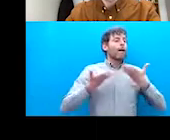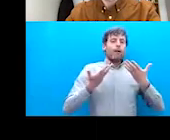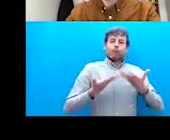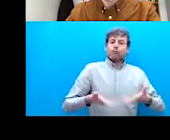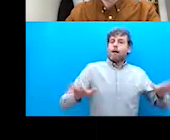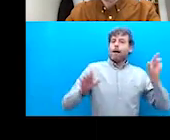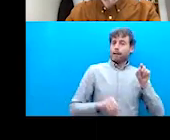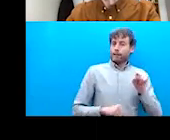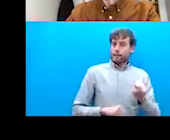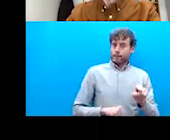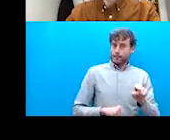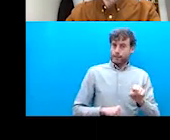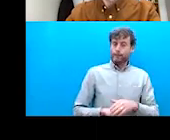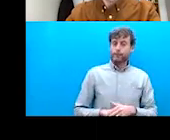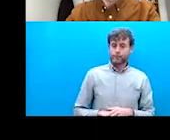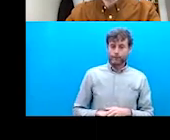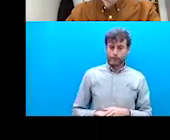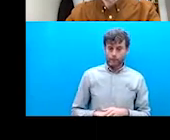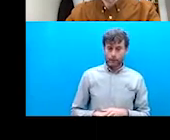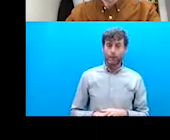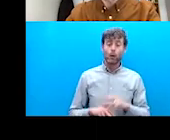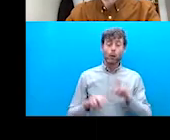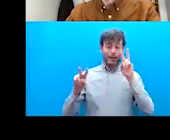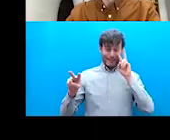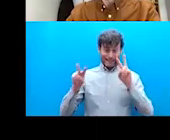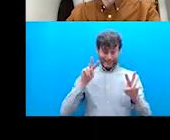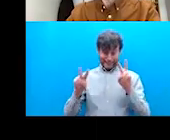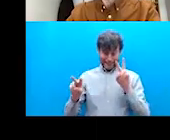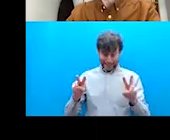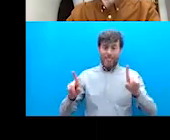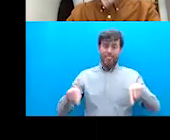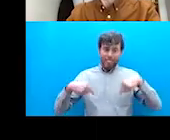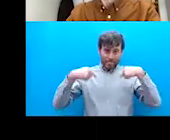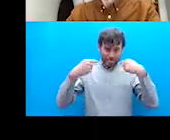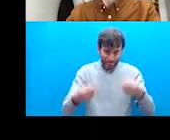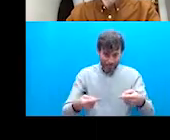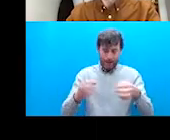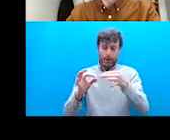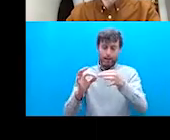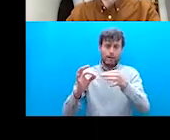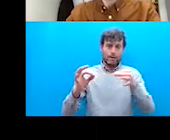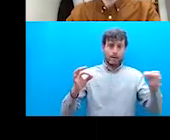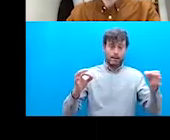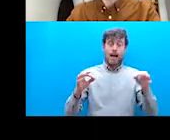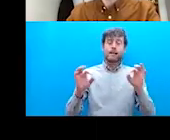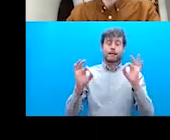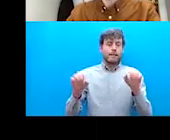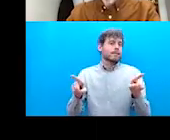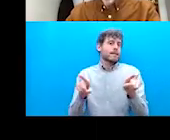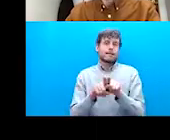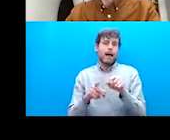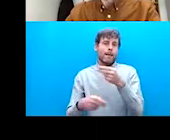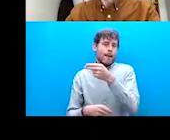same adjective and noun in the exact same sequence now had to be composed. So on construction